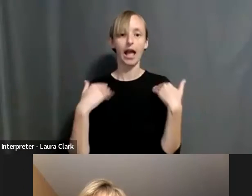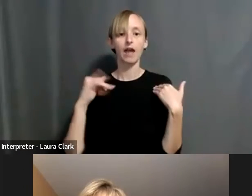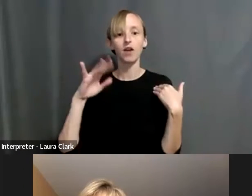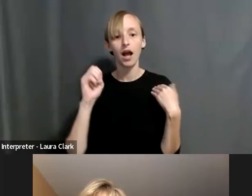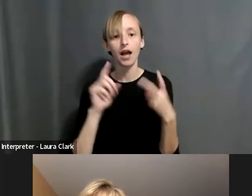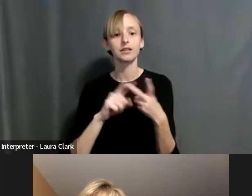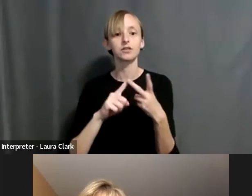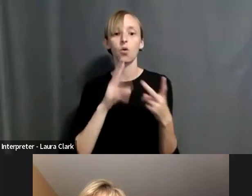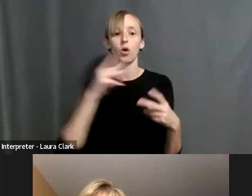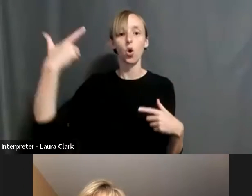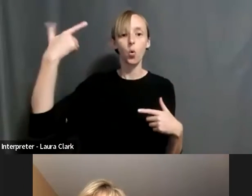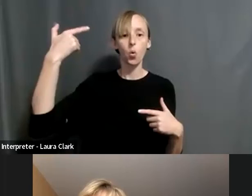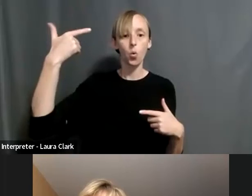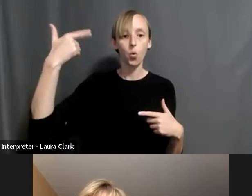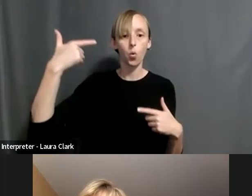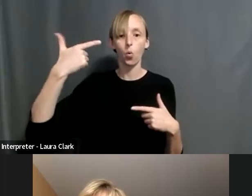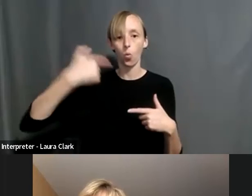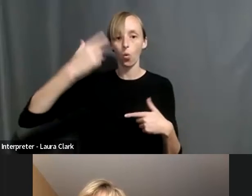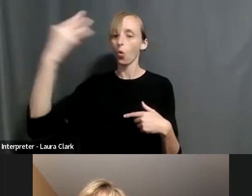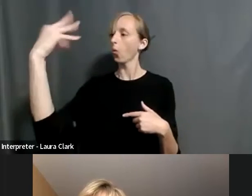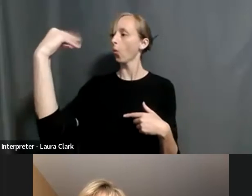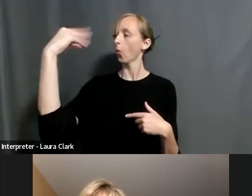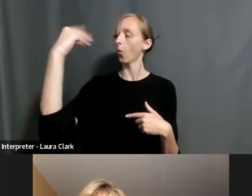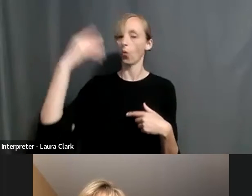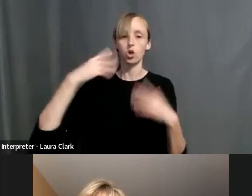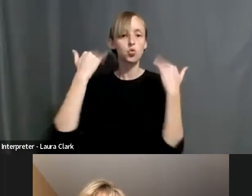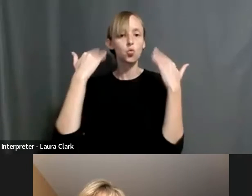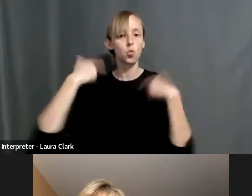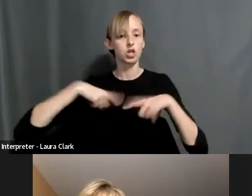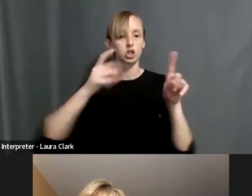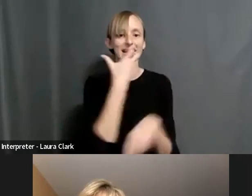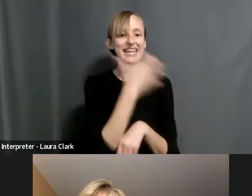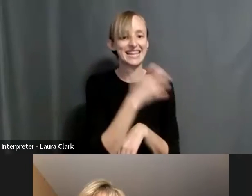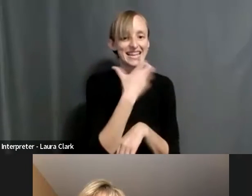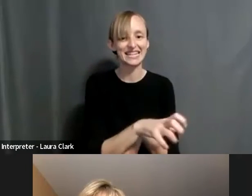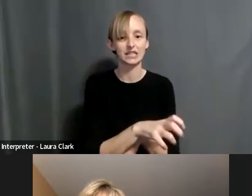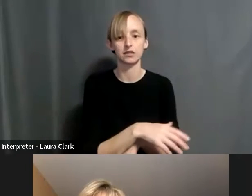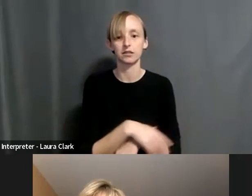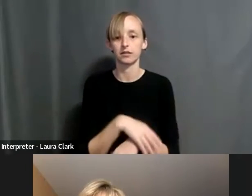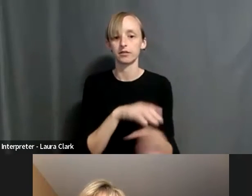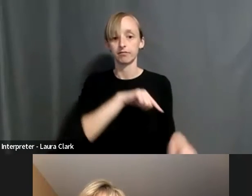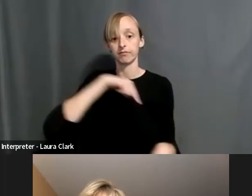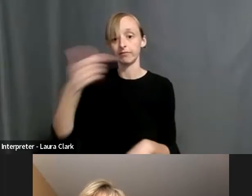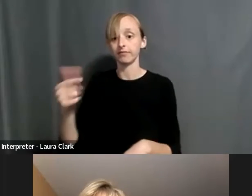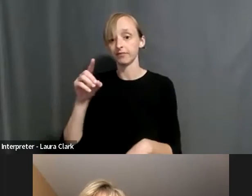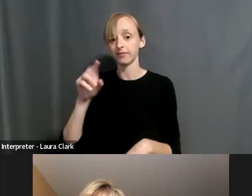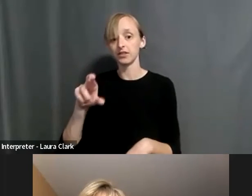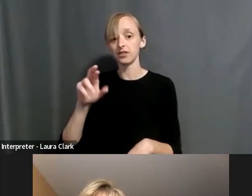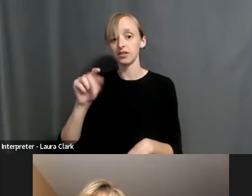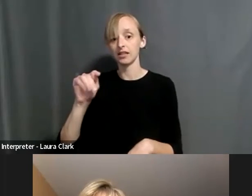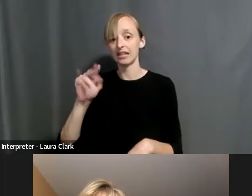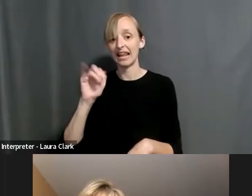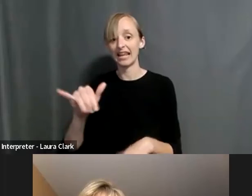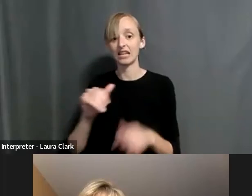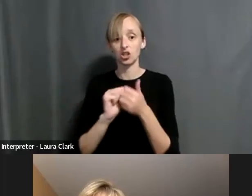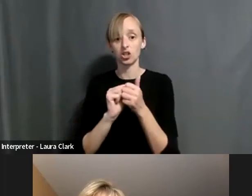safe while you're out in the heat. And then Dr. Tinney, did you have anything that you kind of commonly see in terms of